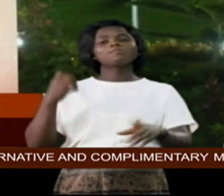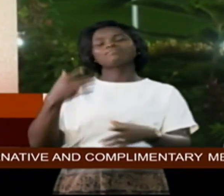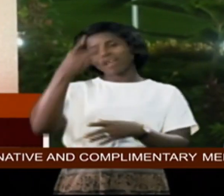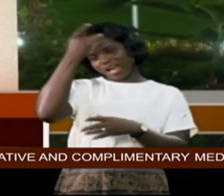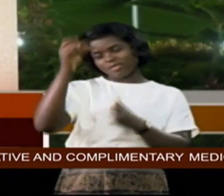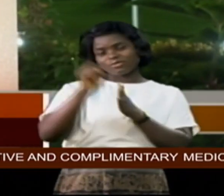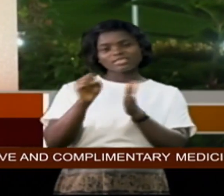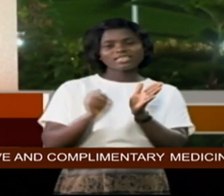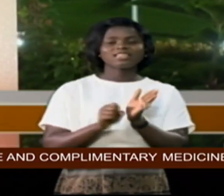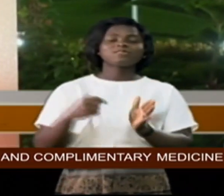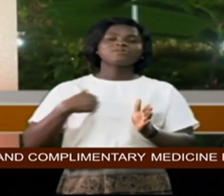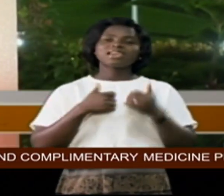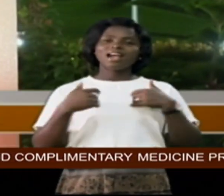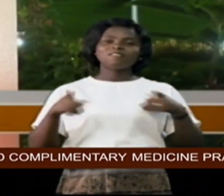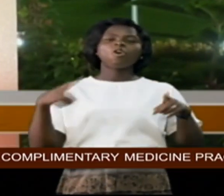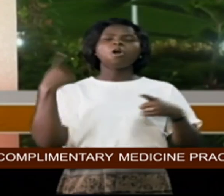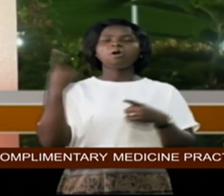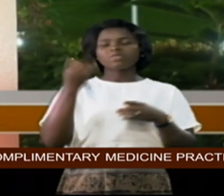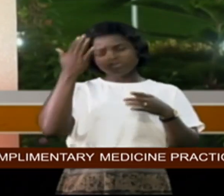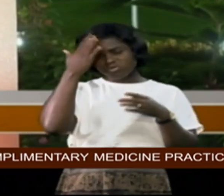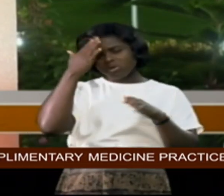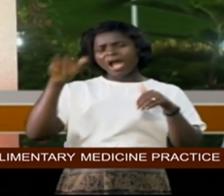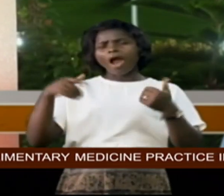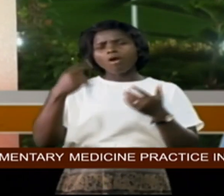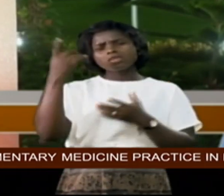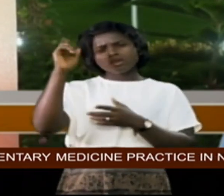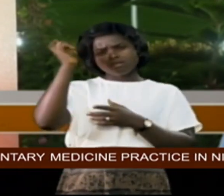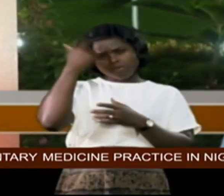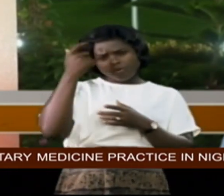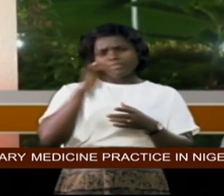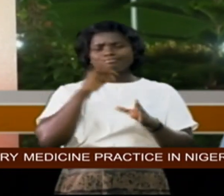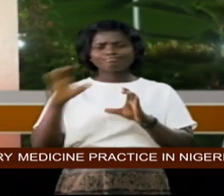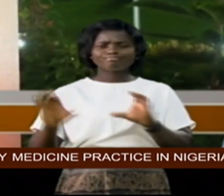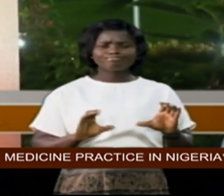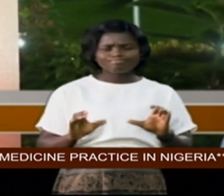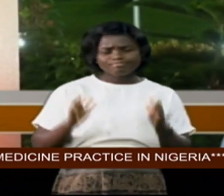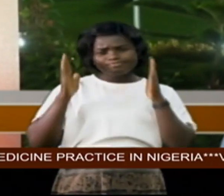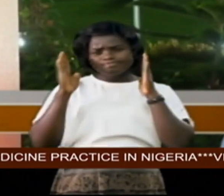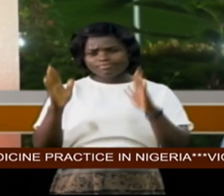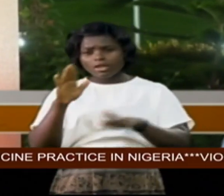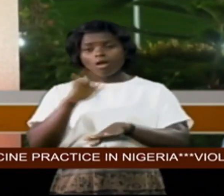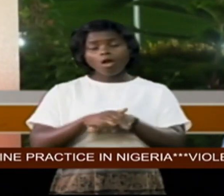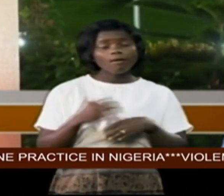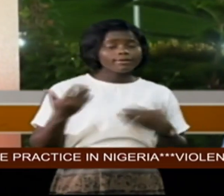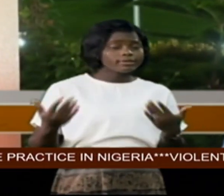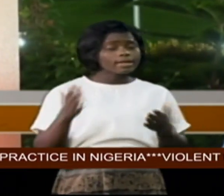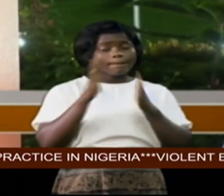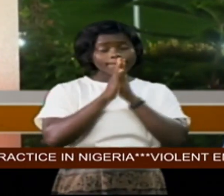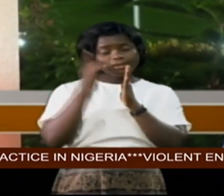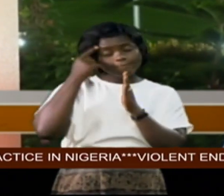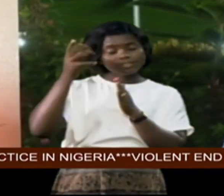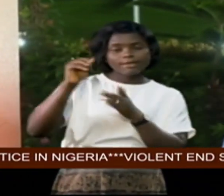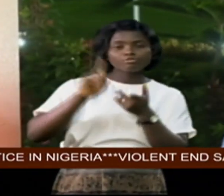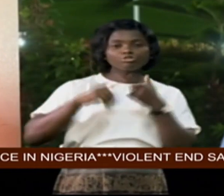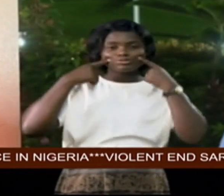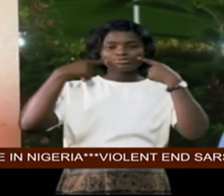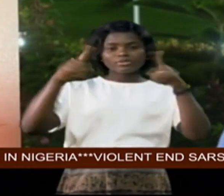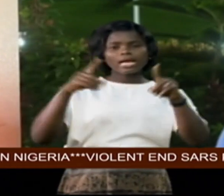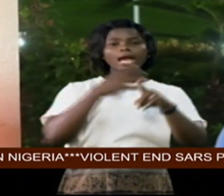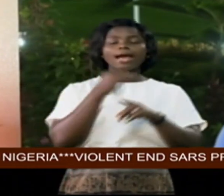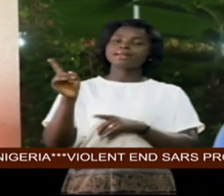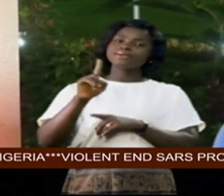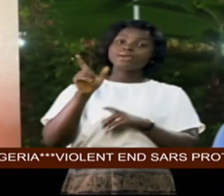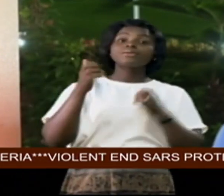always known how the government is performing. We always focus on praying for them to succeed, and where we